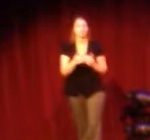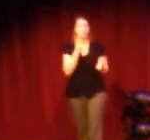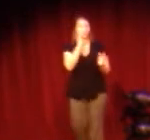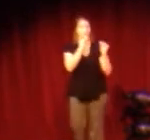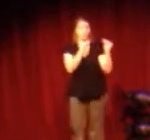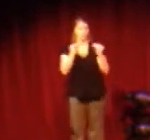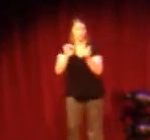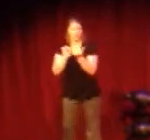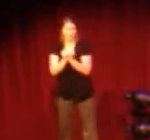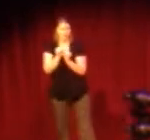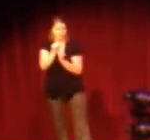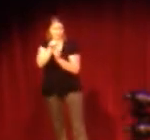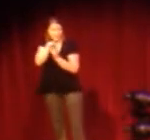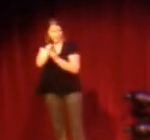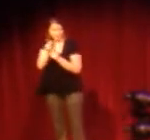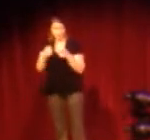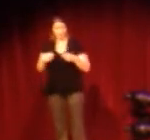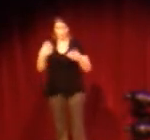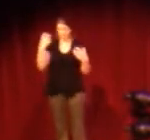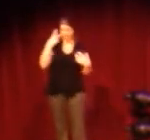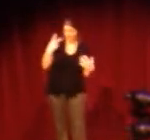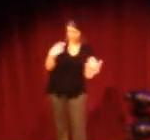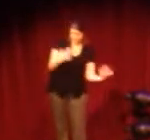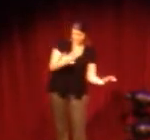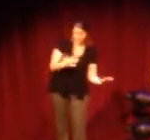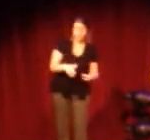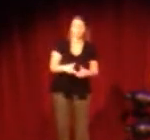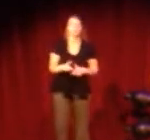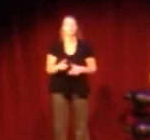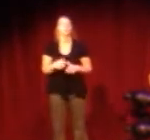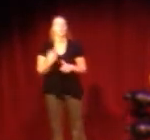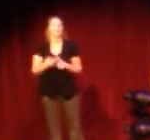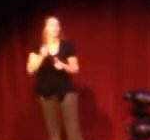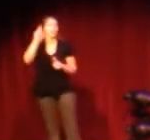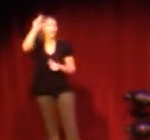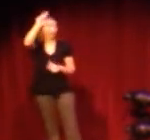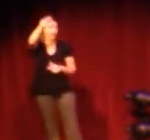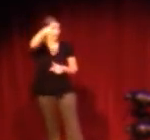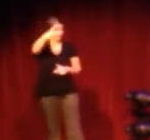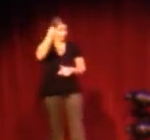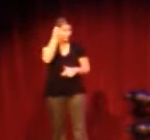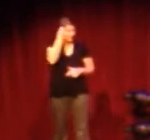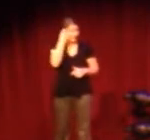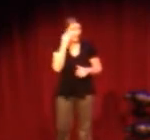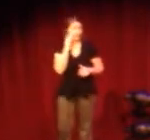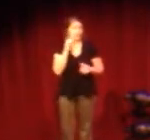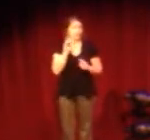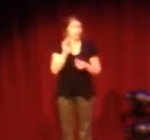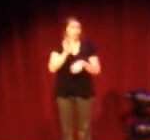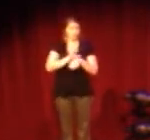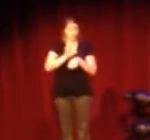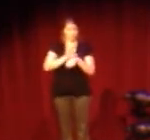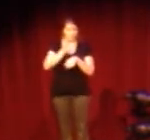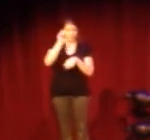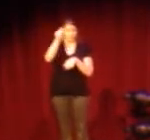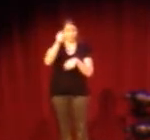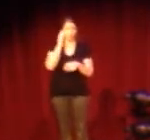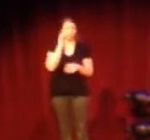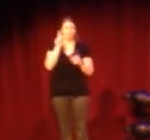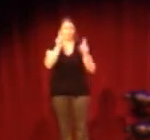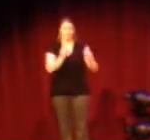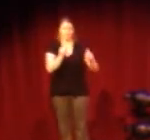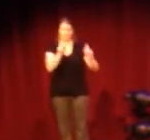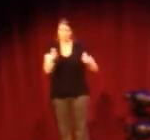the basics of air drumming real quick if you guys want to see it. And then there will be a test in the middle of chapel to see if you can actually do